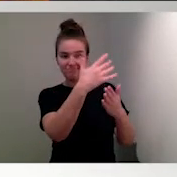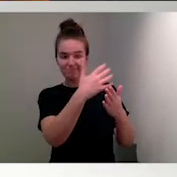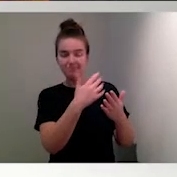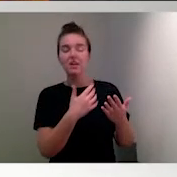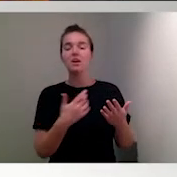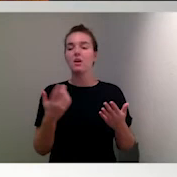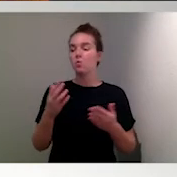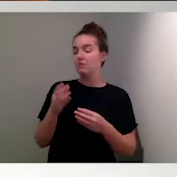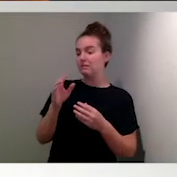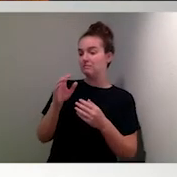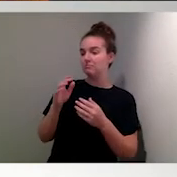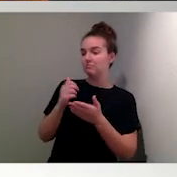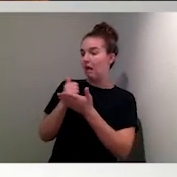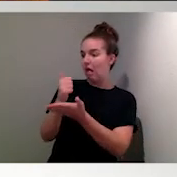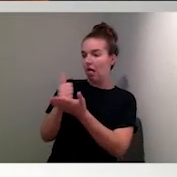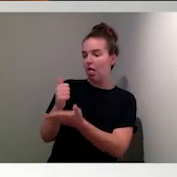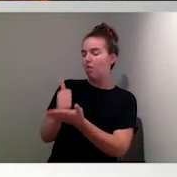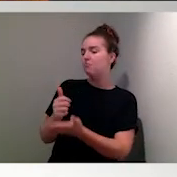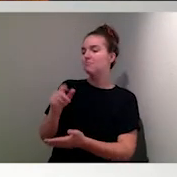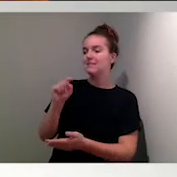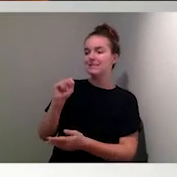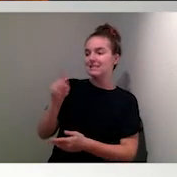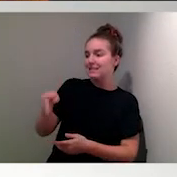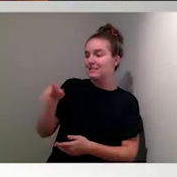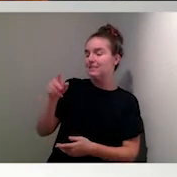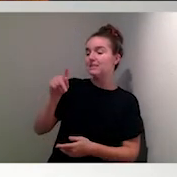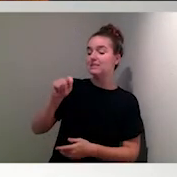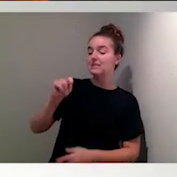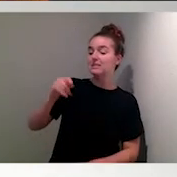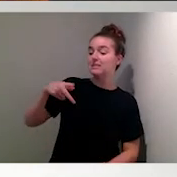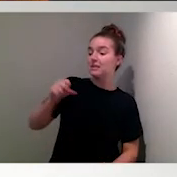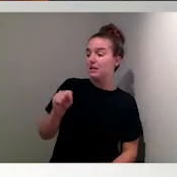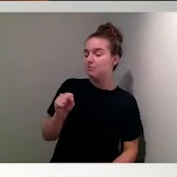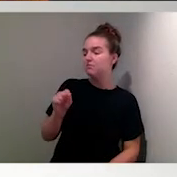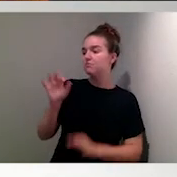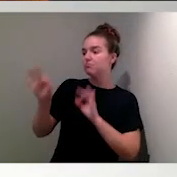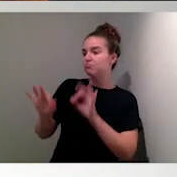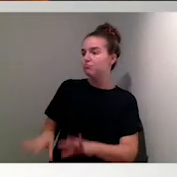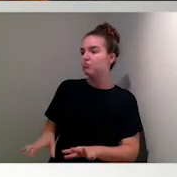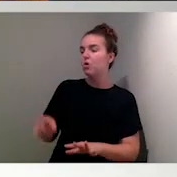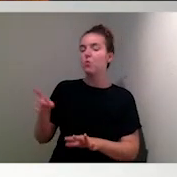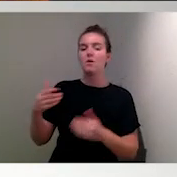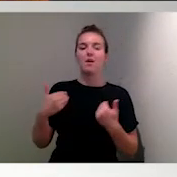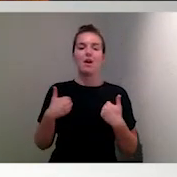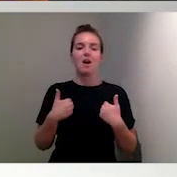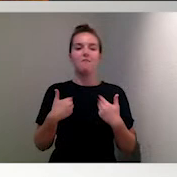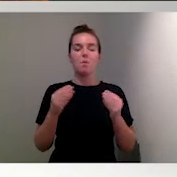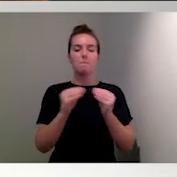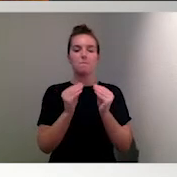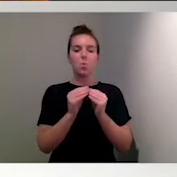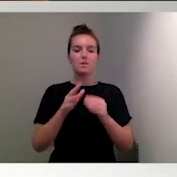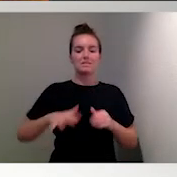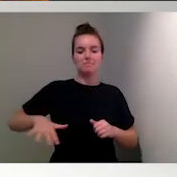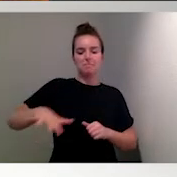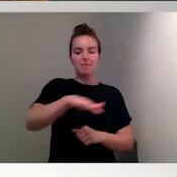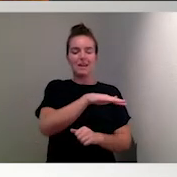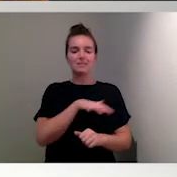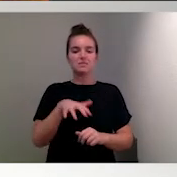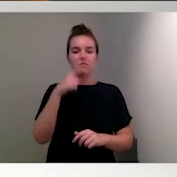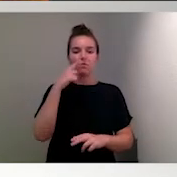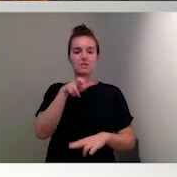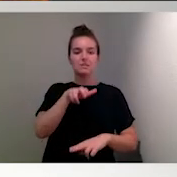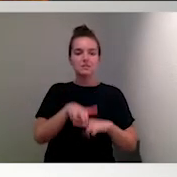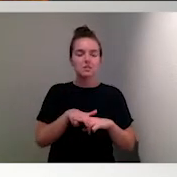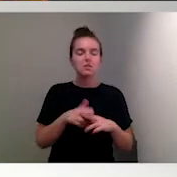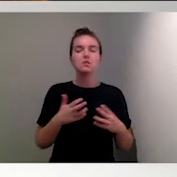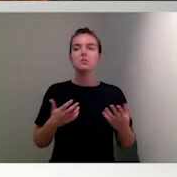was better prepared for the flight. We got him bulkhead seating so he had more space in his seat. And we prepare the resort to accommodate